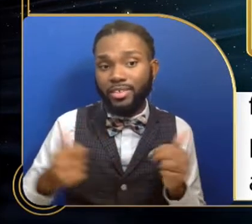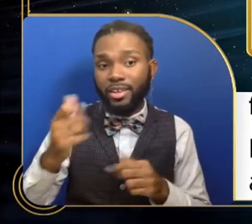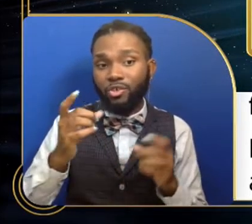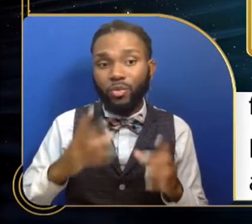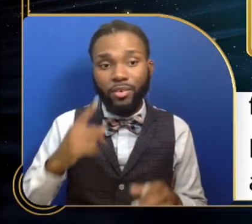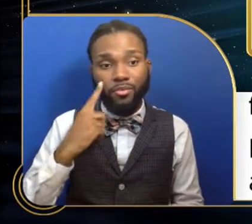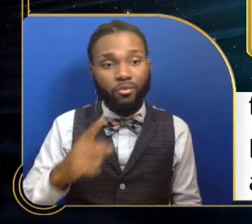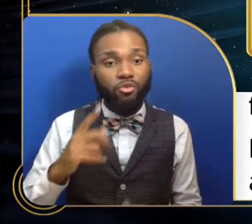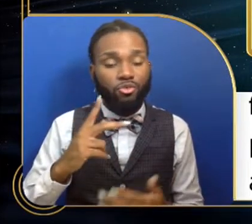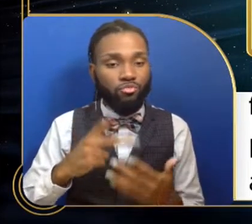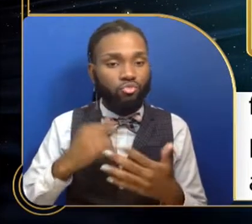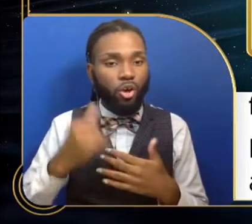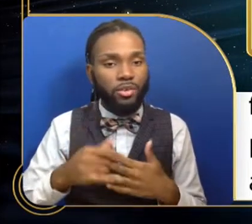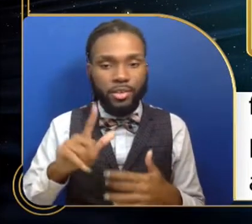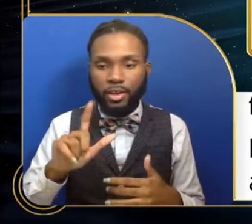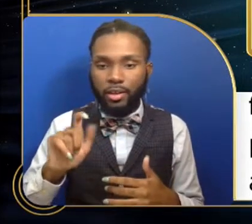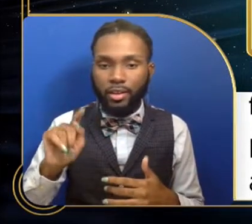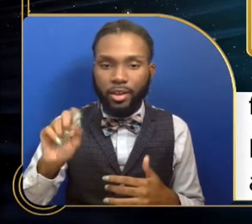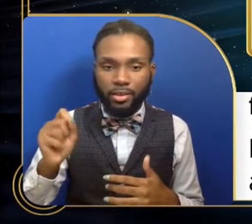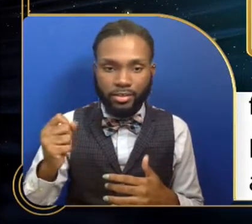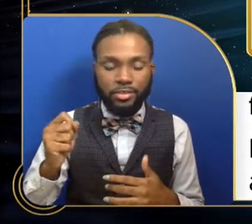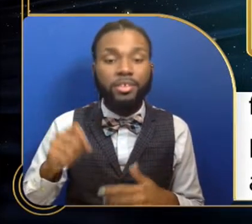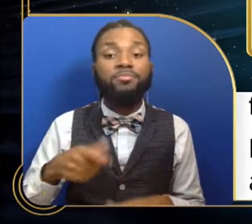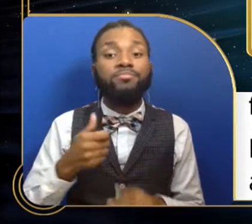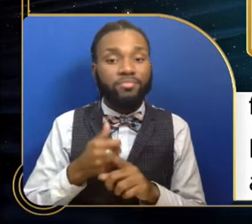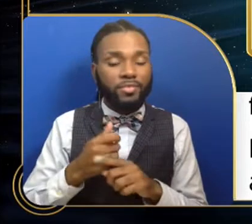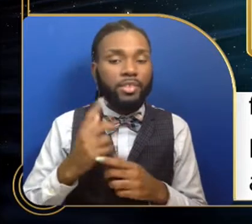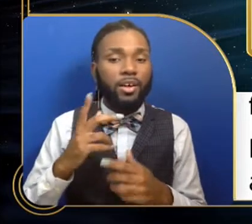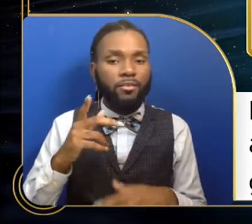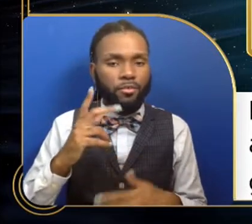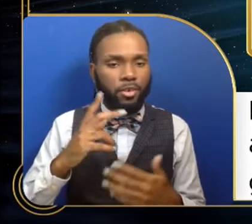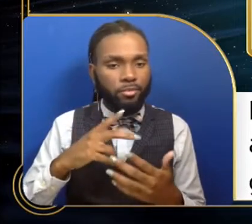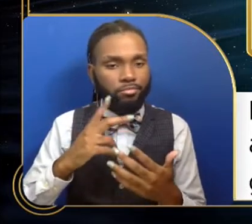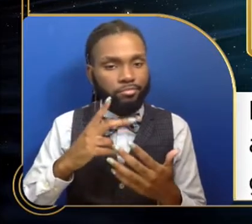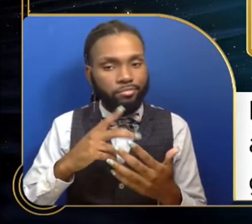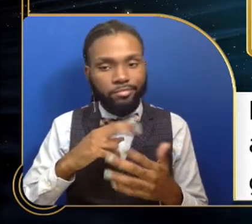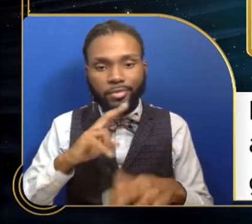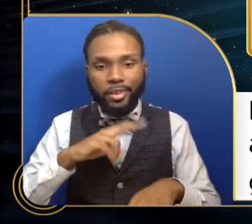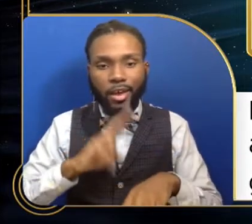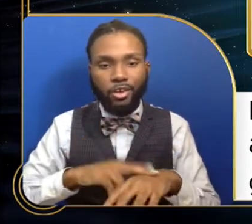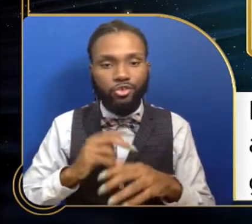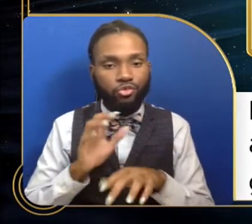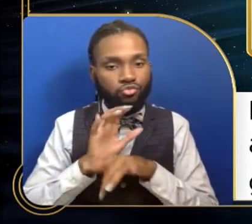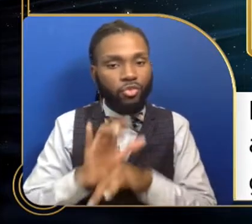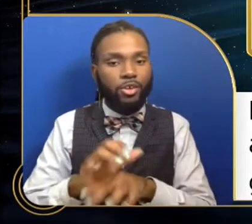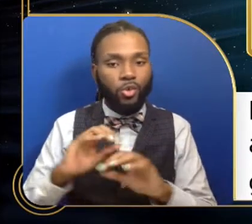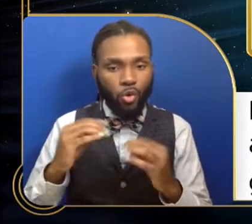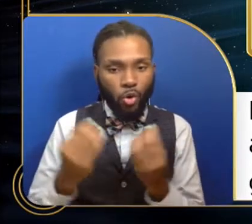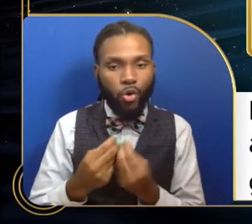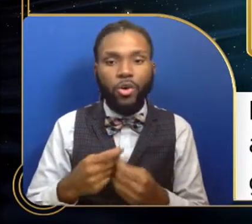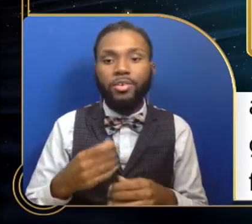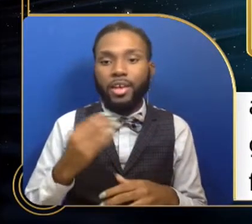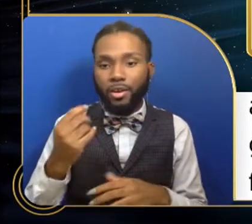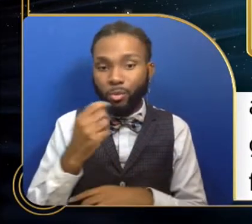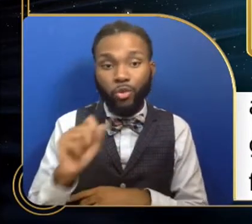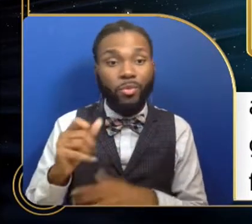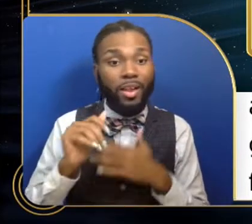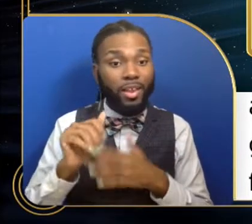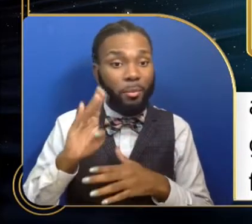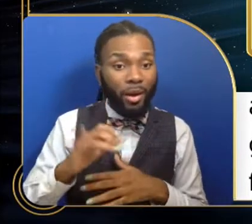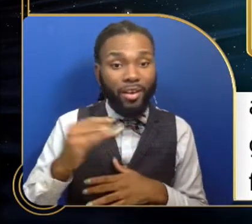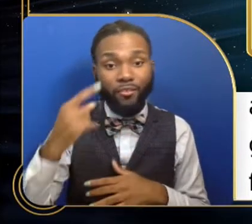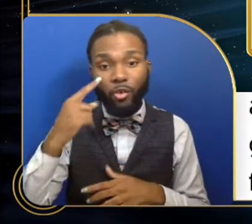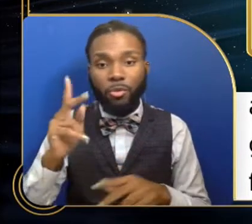Let's, a national grassroots organization and movement led by and for people with lived experience of mental illness